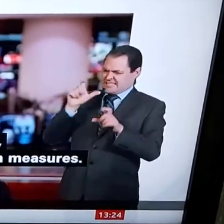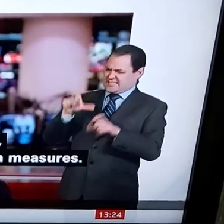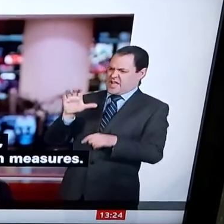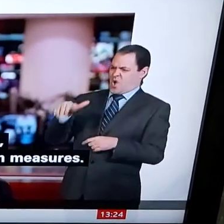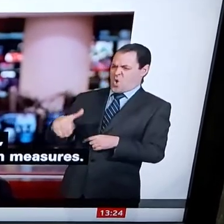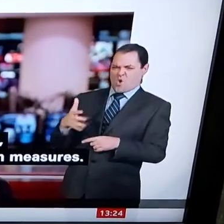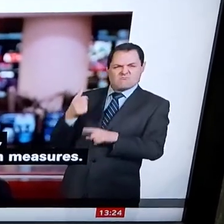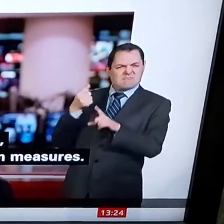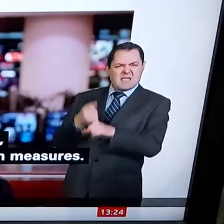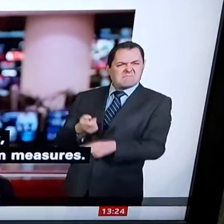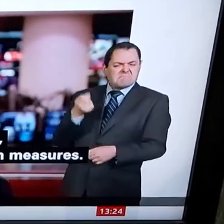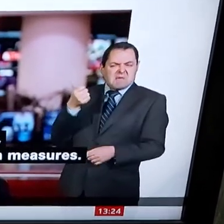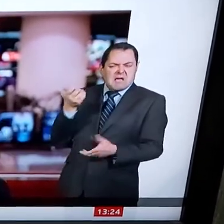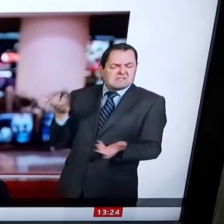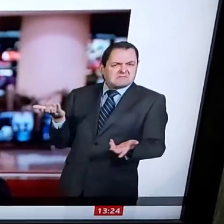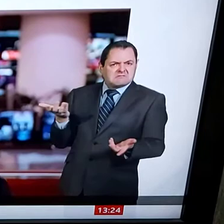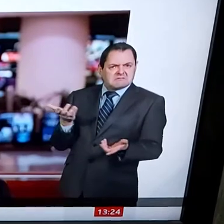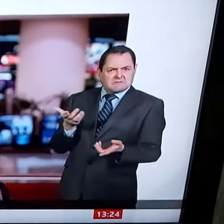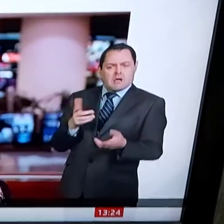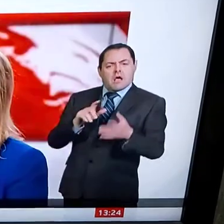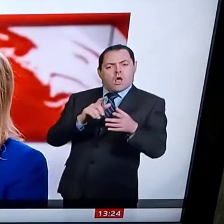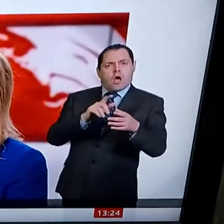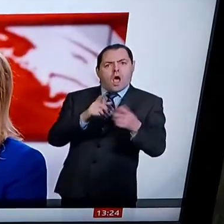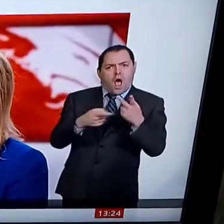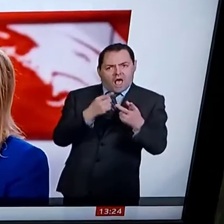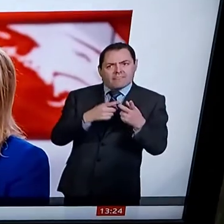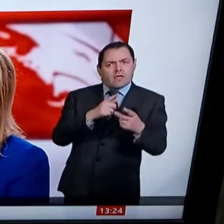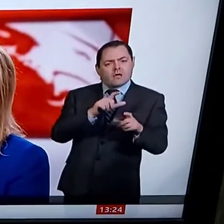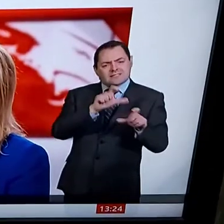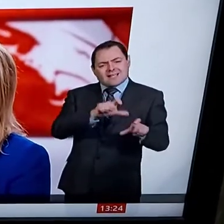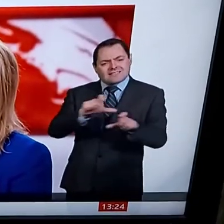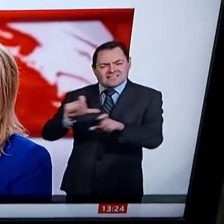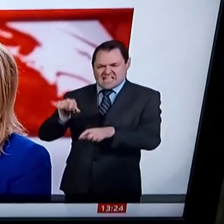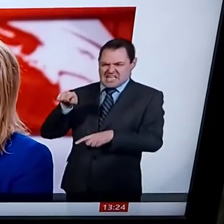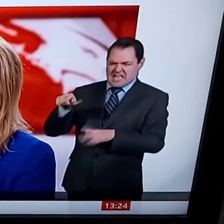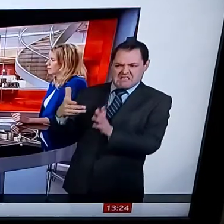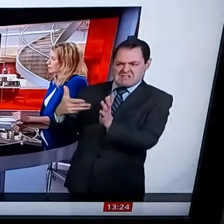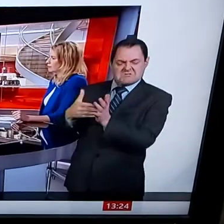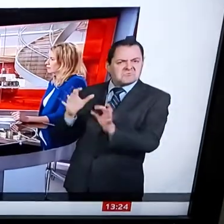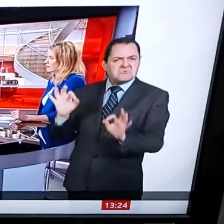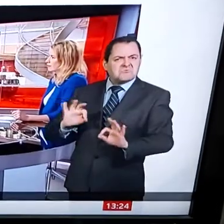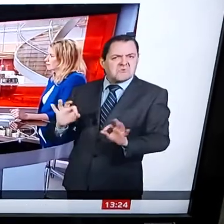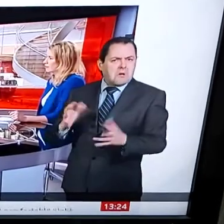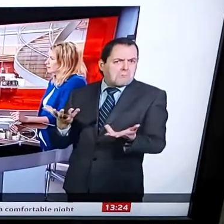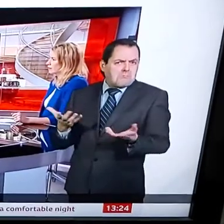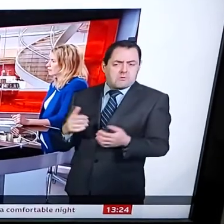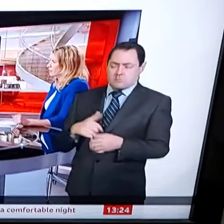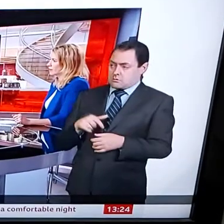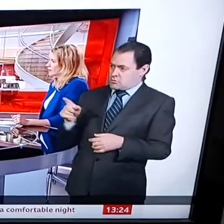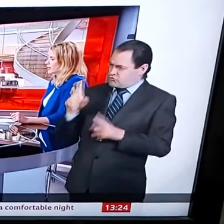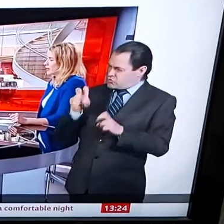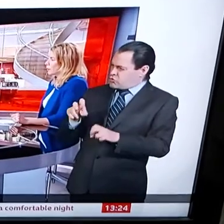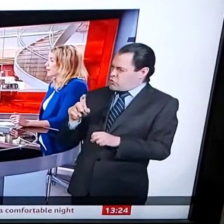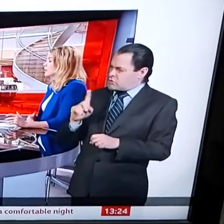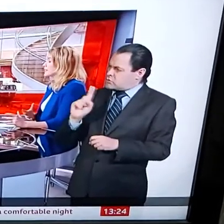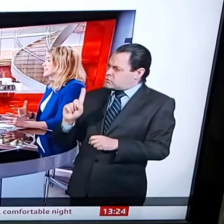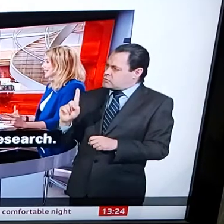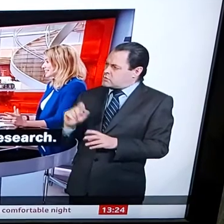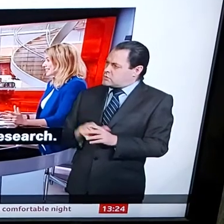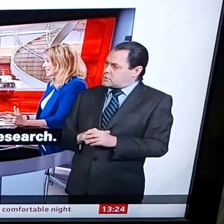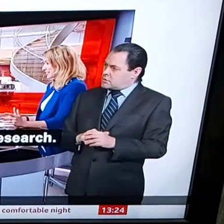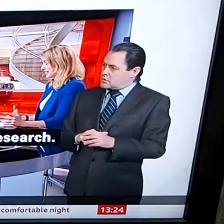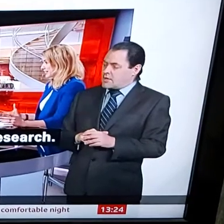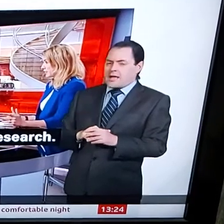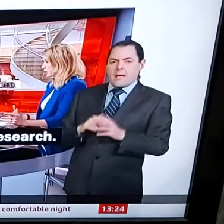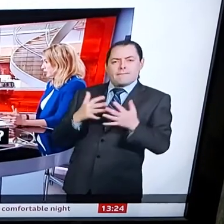even with other lockdown measures. Mm. Our correspondent Laura Foster is here with me. So Laura, tell us more about this research. Why are they saying this? Well, they looked at